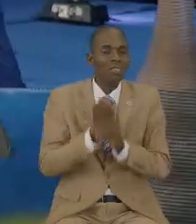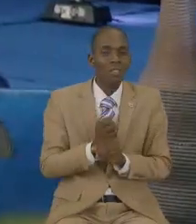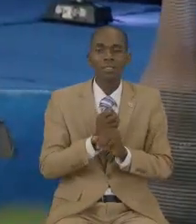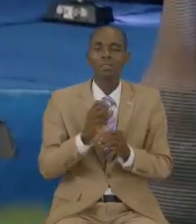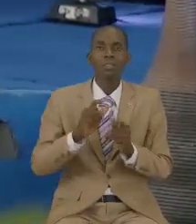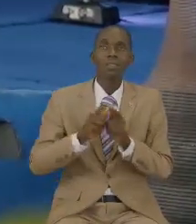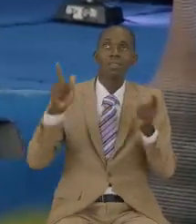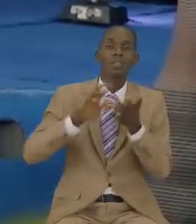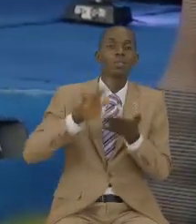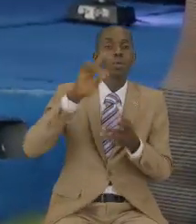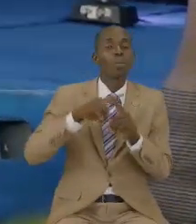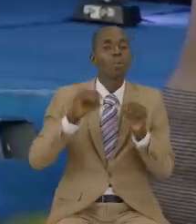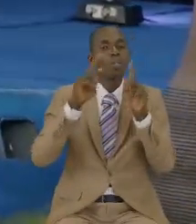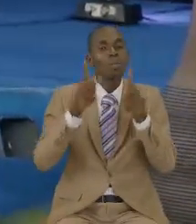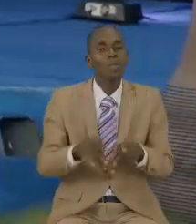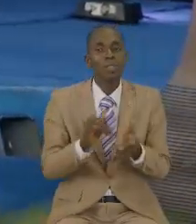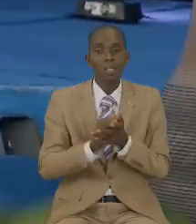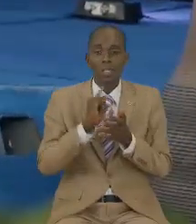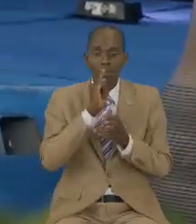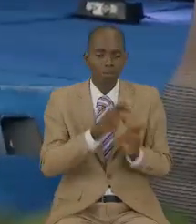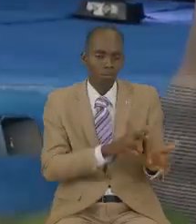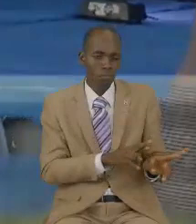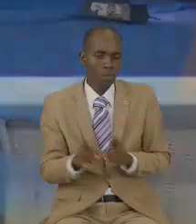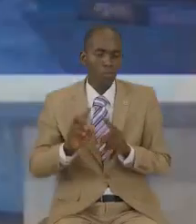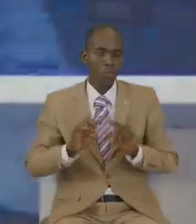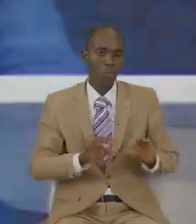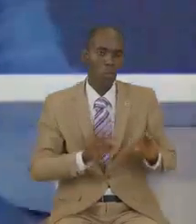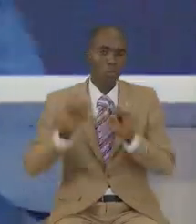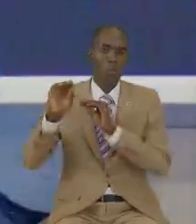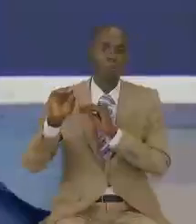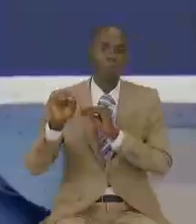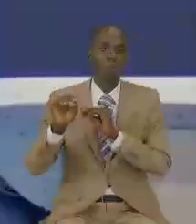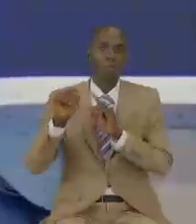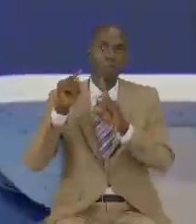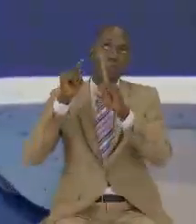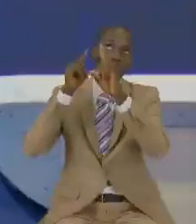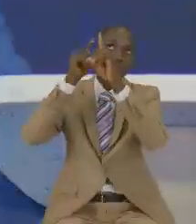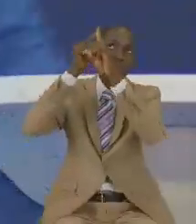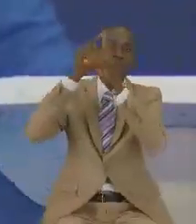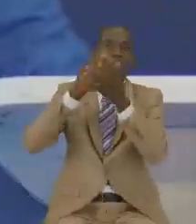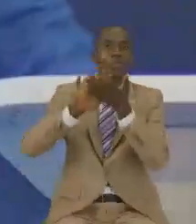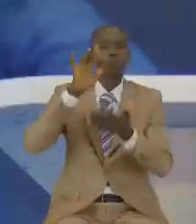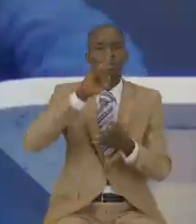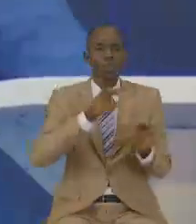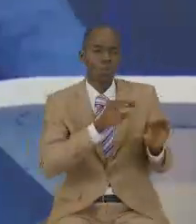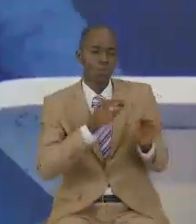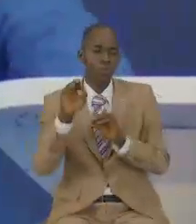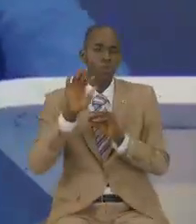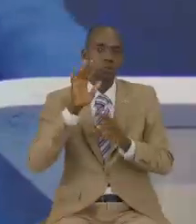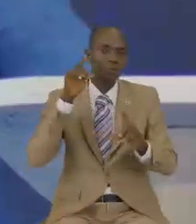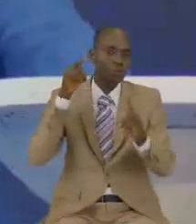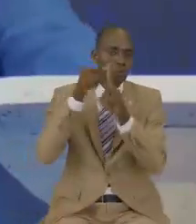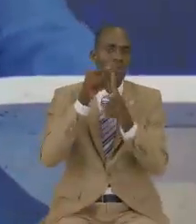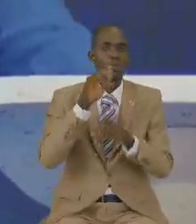But the person that is willing to move towards glory, you move towards your goal. You